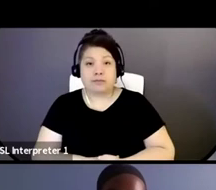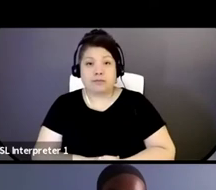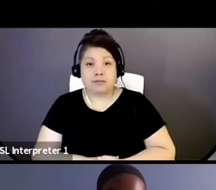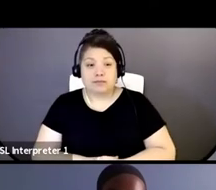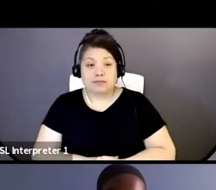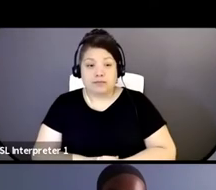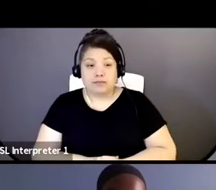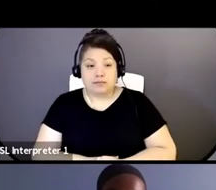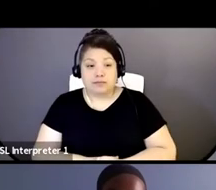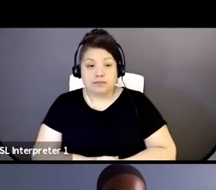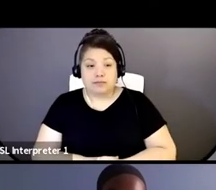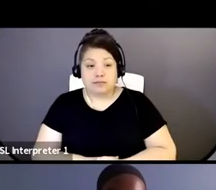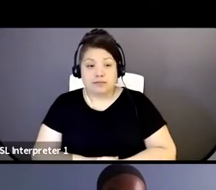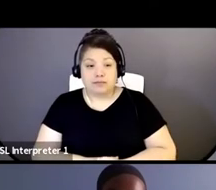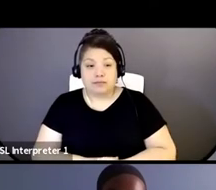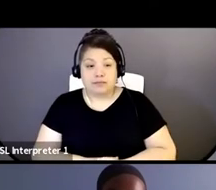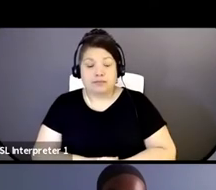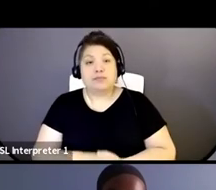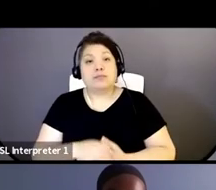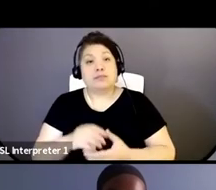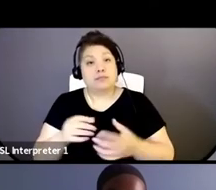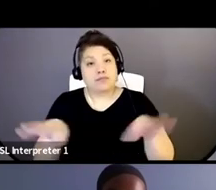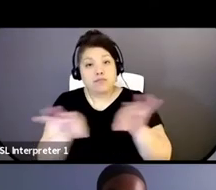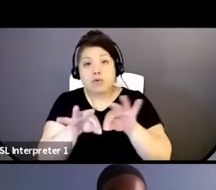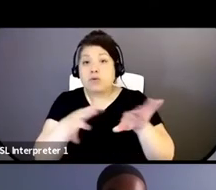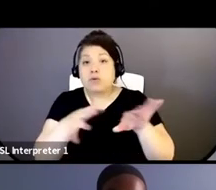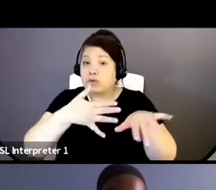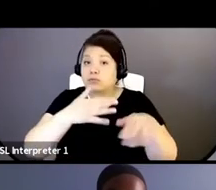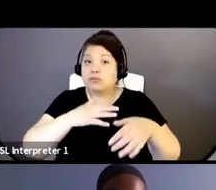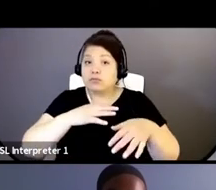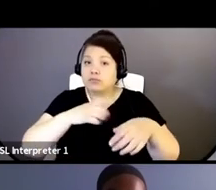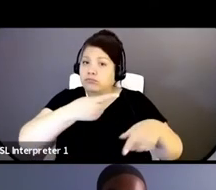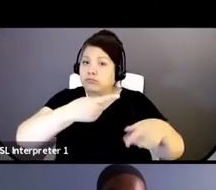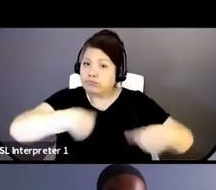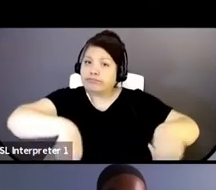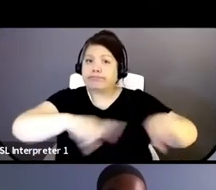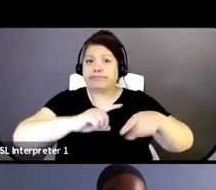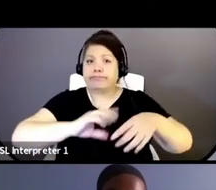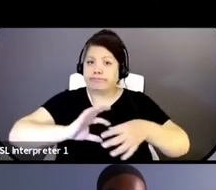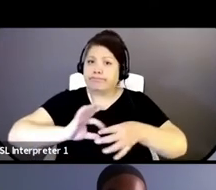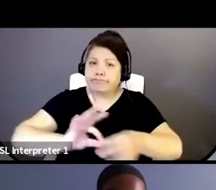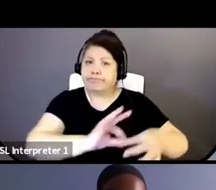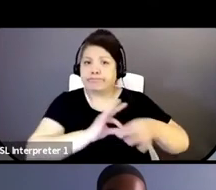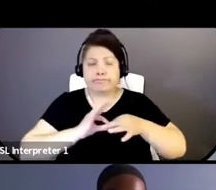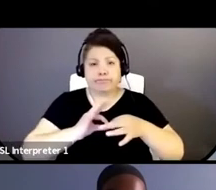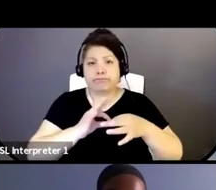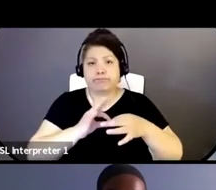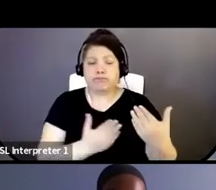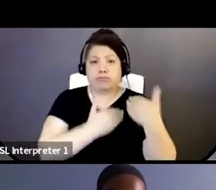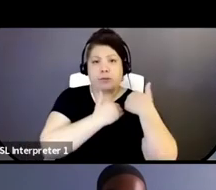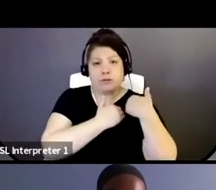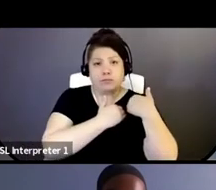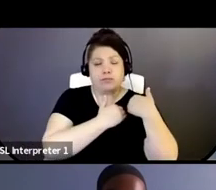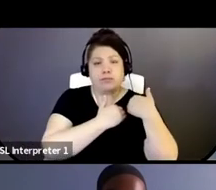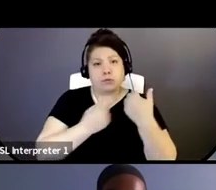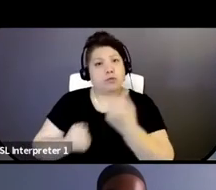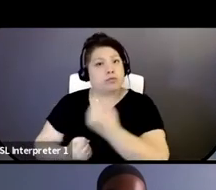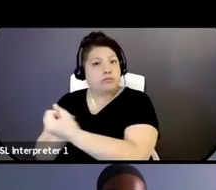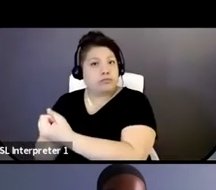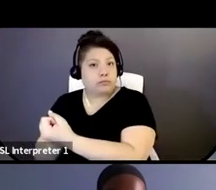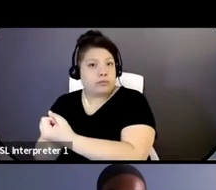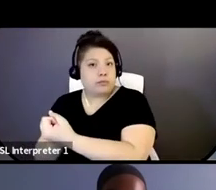And so it is our like collective responsibility to take responsibility for that, not just the person